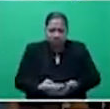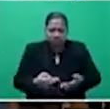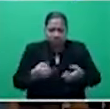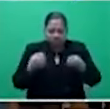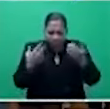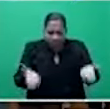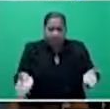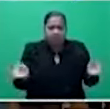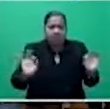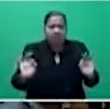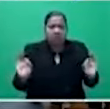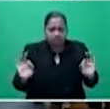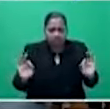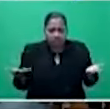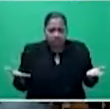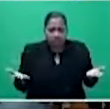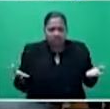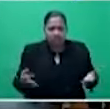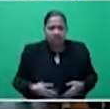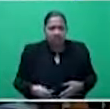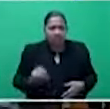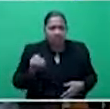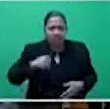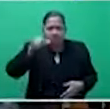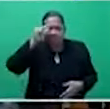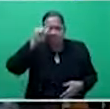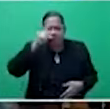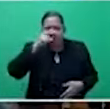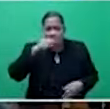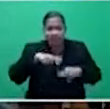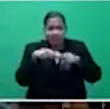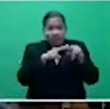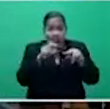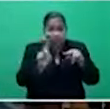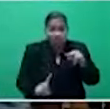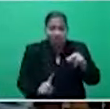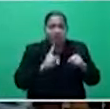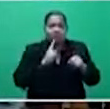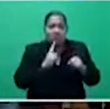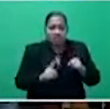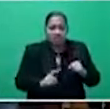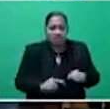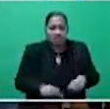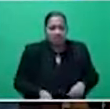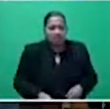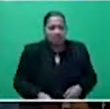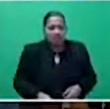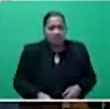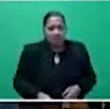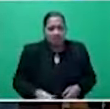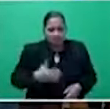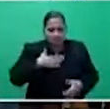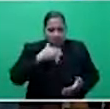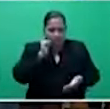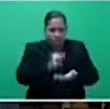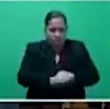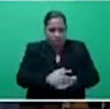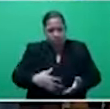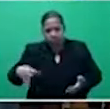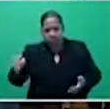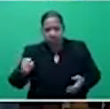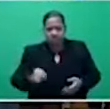None whatsoever. No iTaukei people in Fiji today will say that their rights have been taken away or that somebody